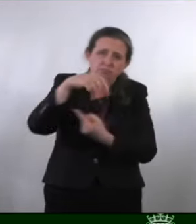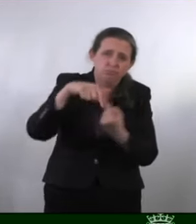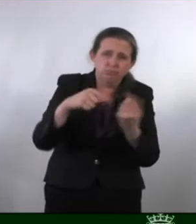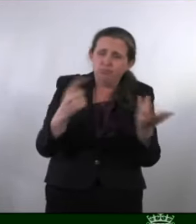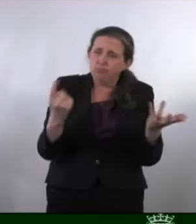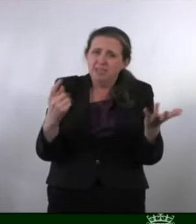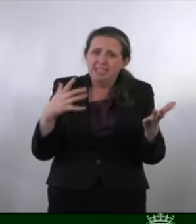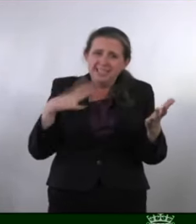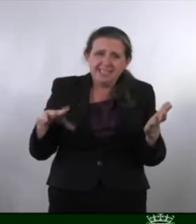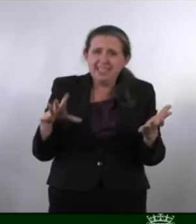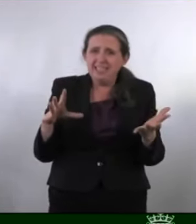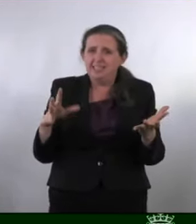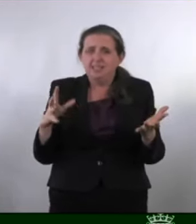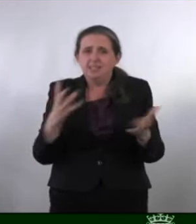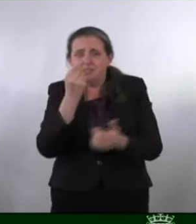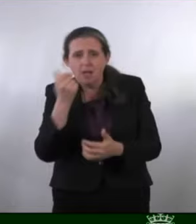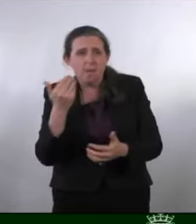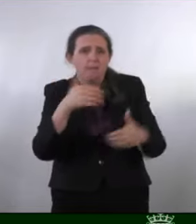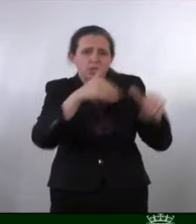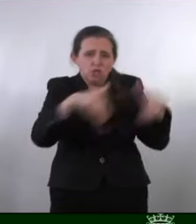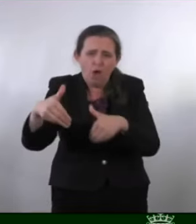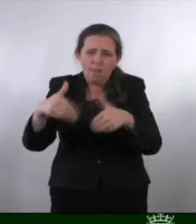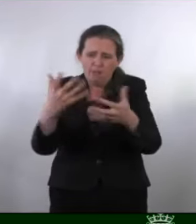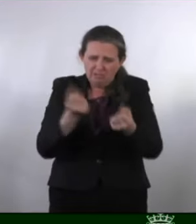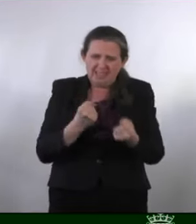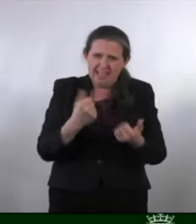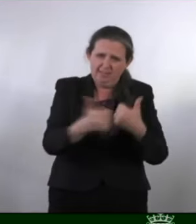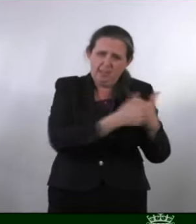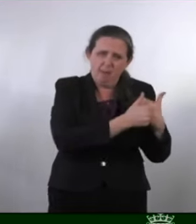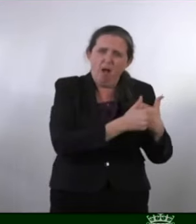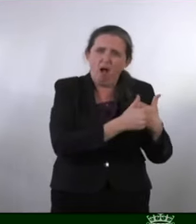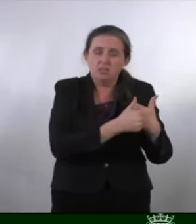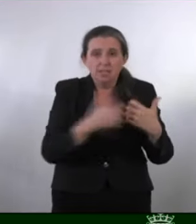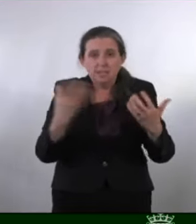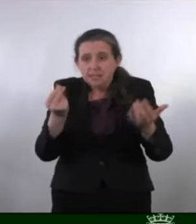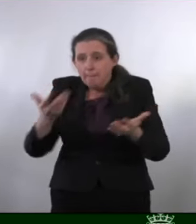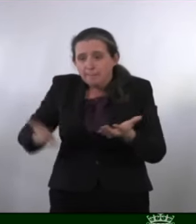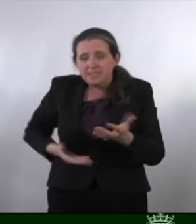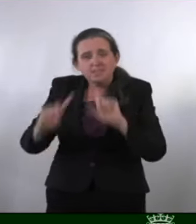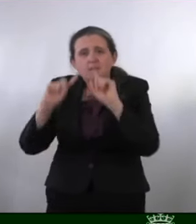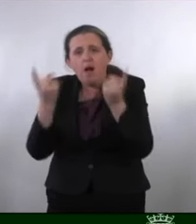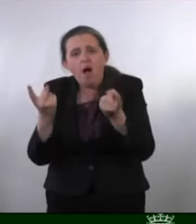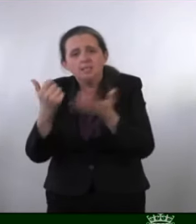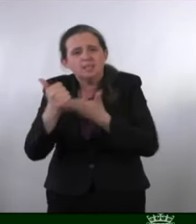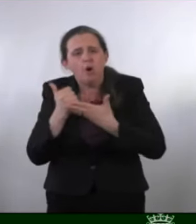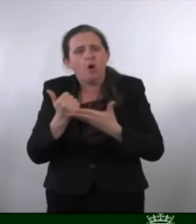support that they do not need. Will my right honourable friend back the blue-collar Conservative campaign and right this wrong?